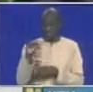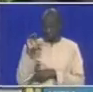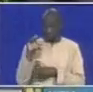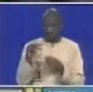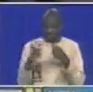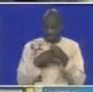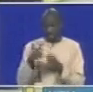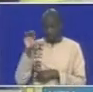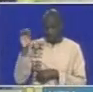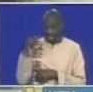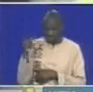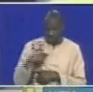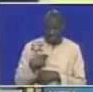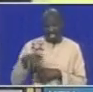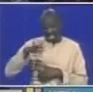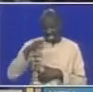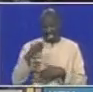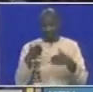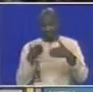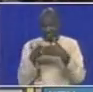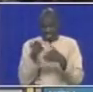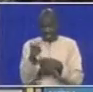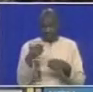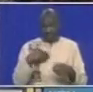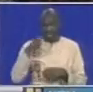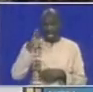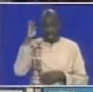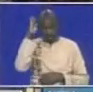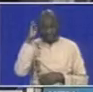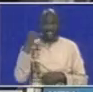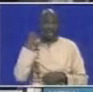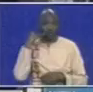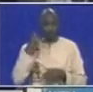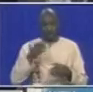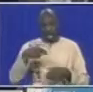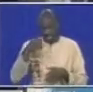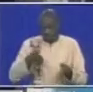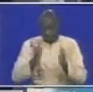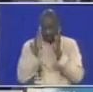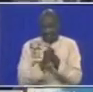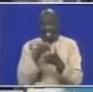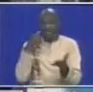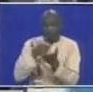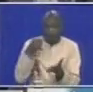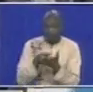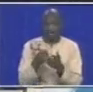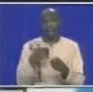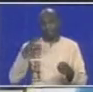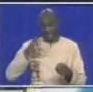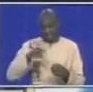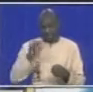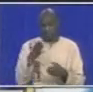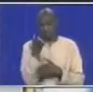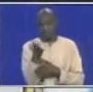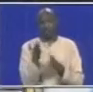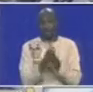along Kamara area near the Ravine Junction along the Eldoret-Nakuru Highway. The accident involved an 11-seater matatu with 12